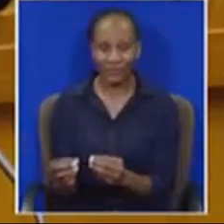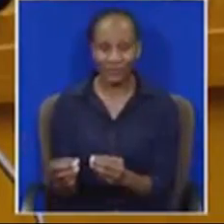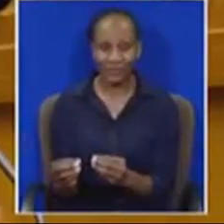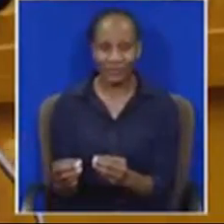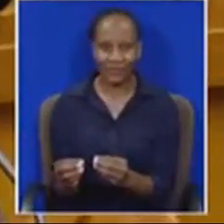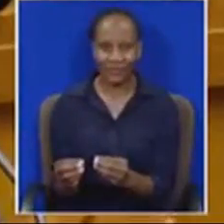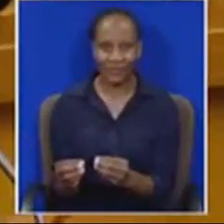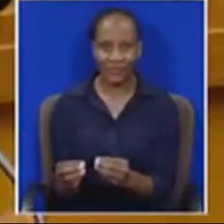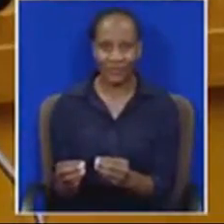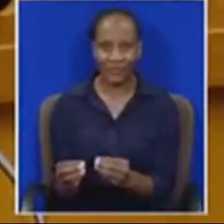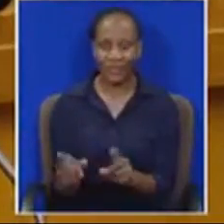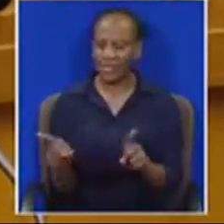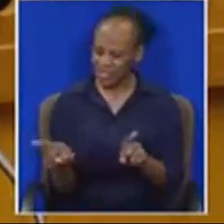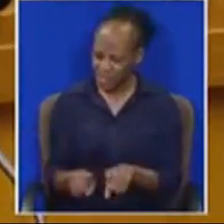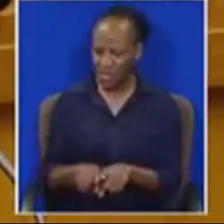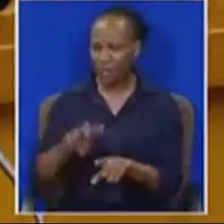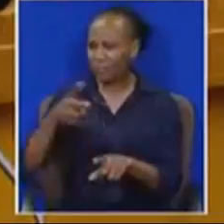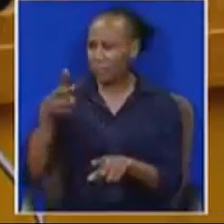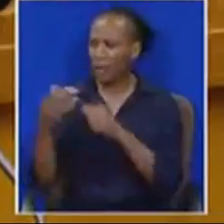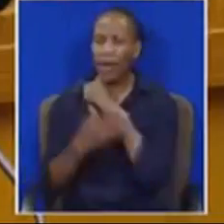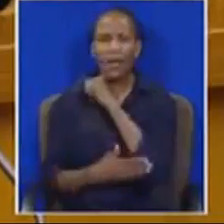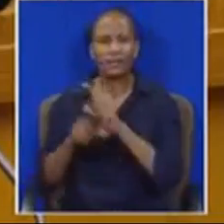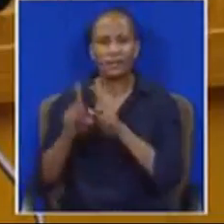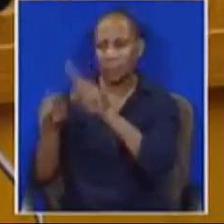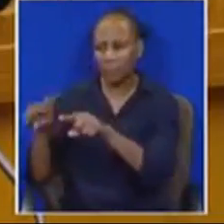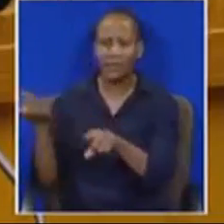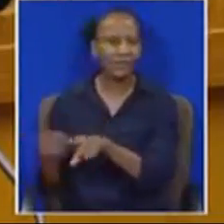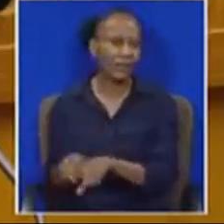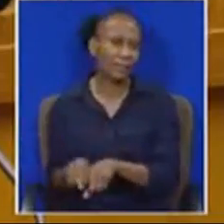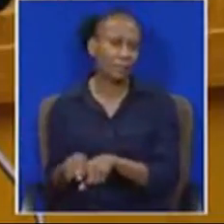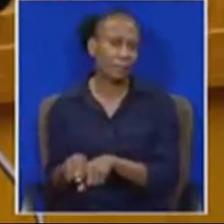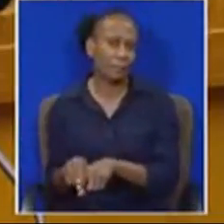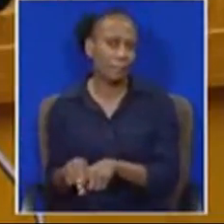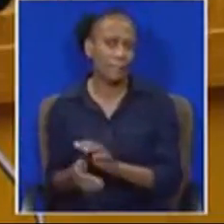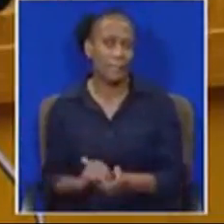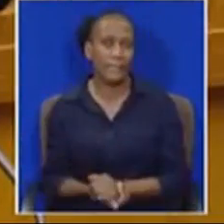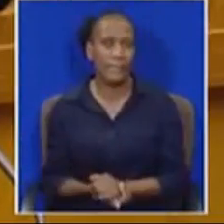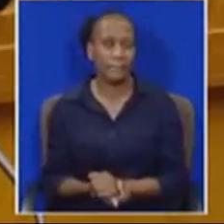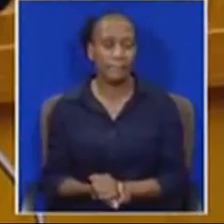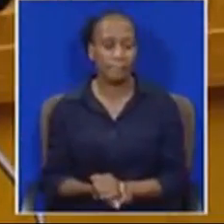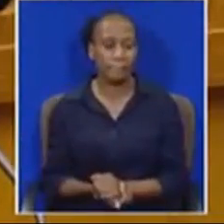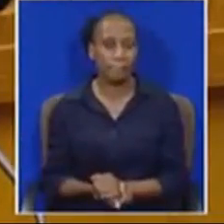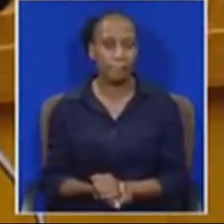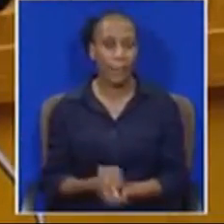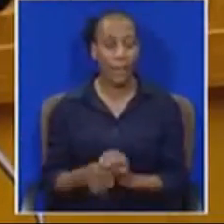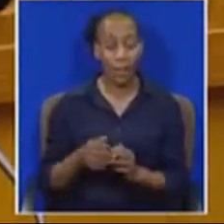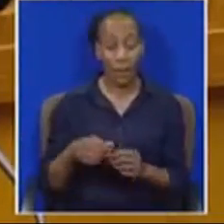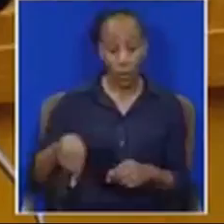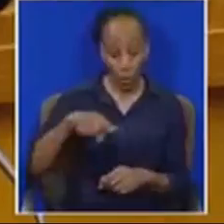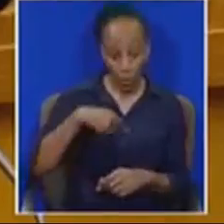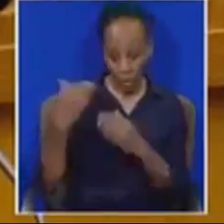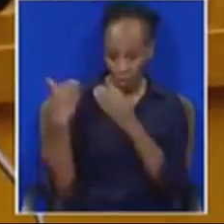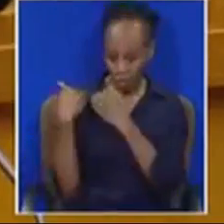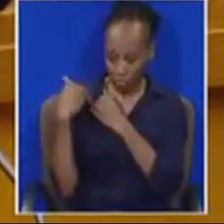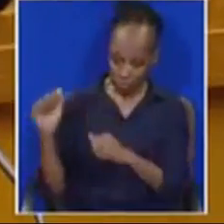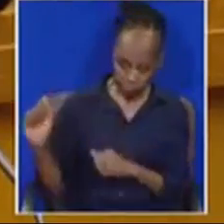case in a number of countries around the world. It is our shared responsibility to grow this